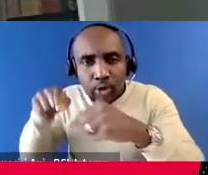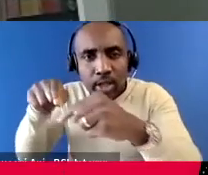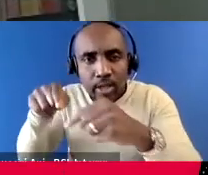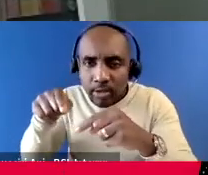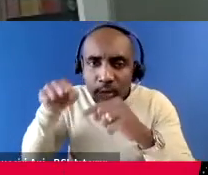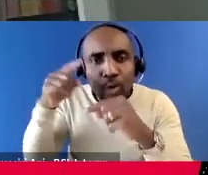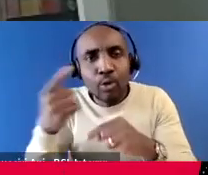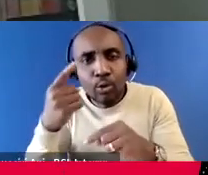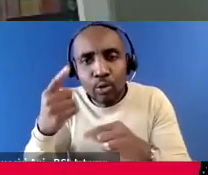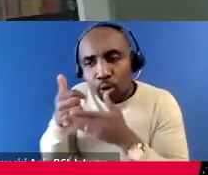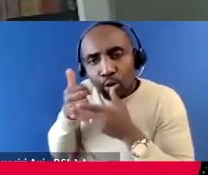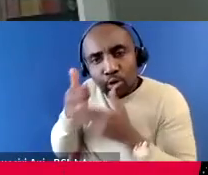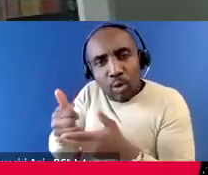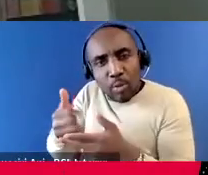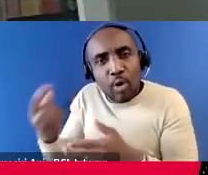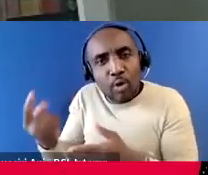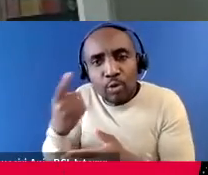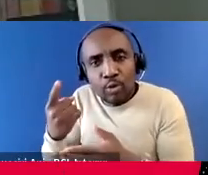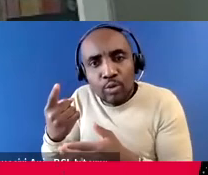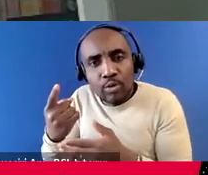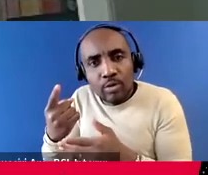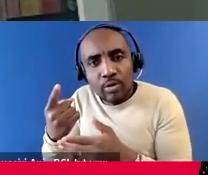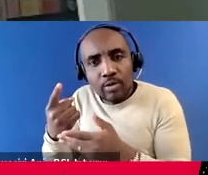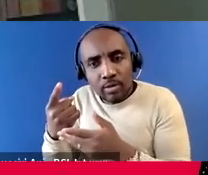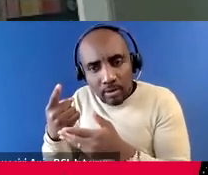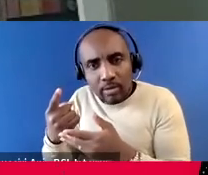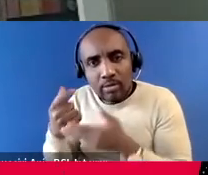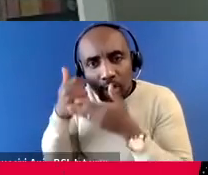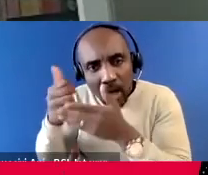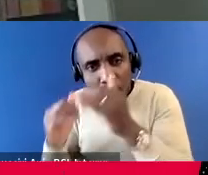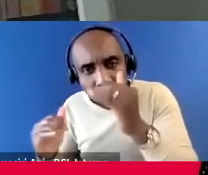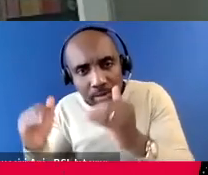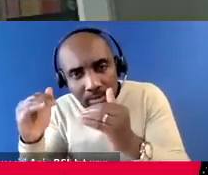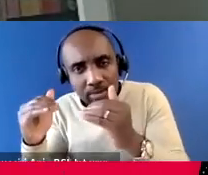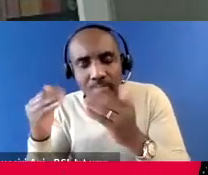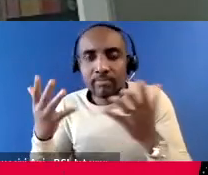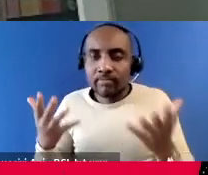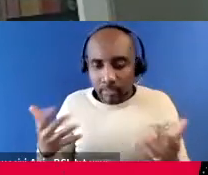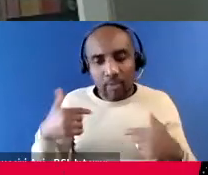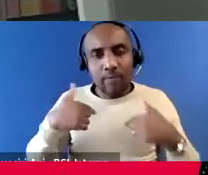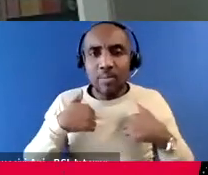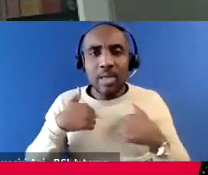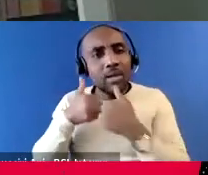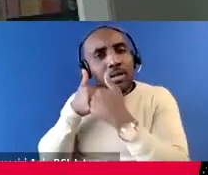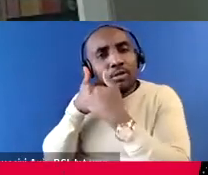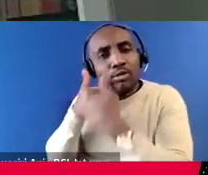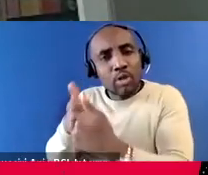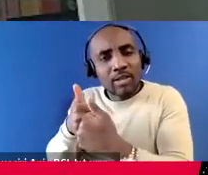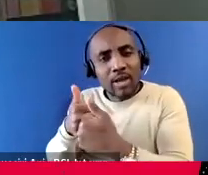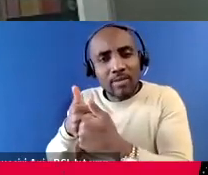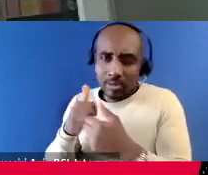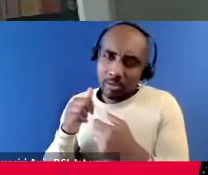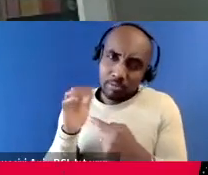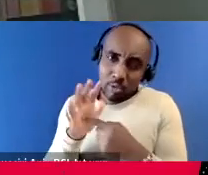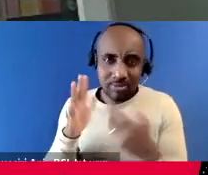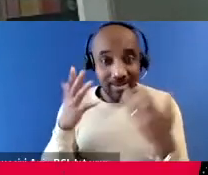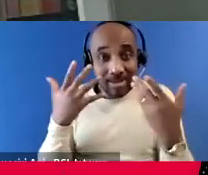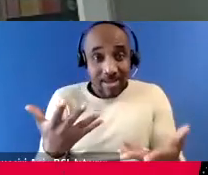really important. The FOIs, the campaigning, calling to account the